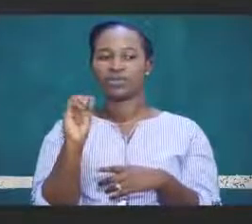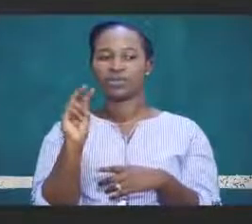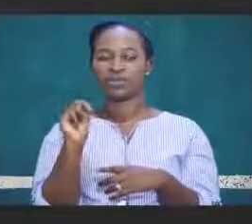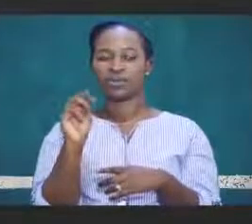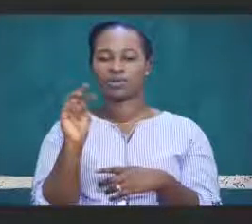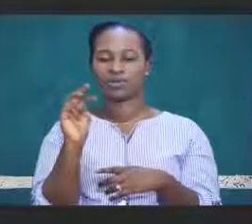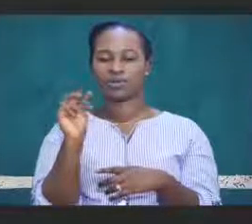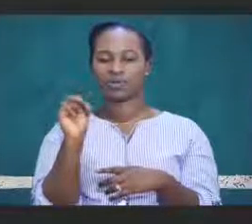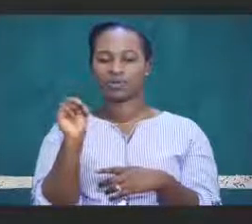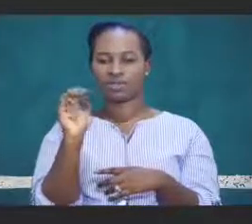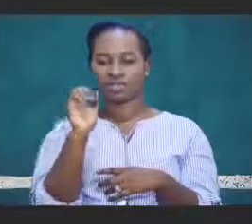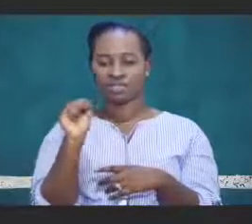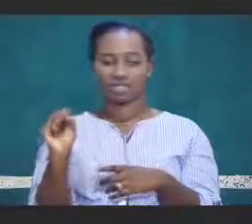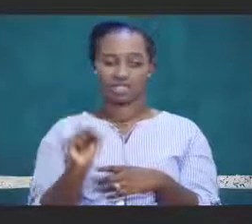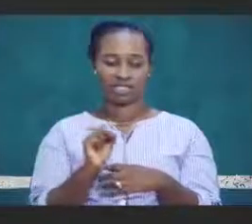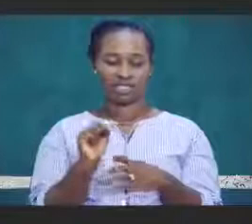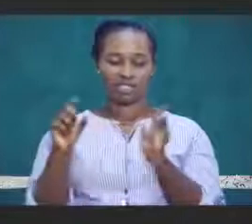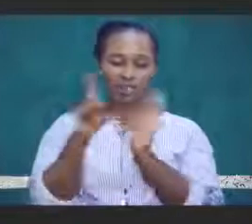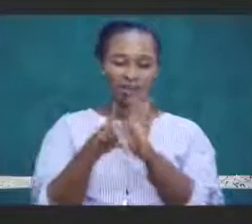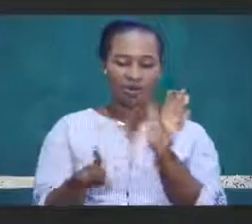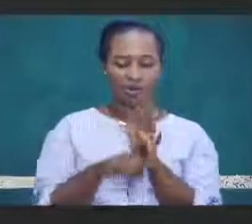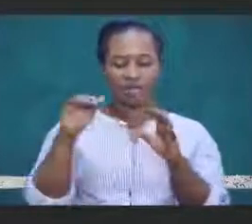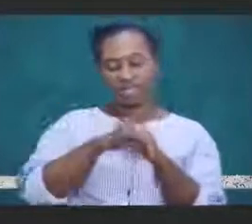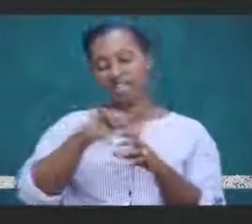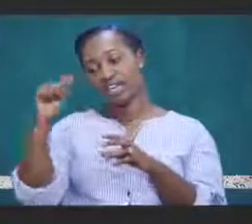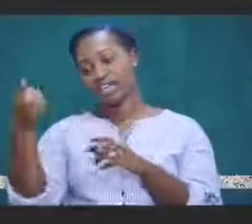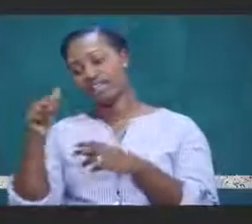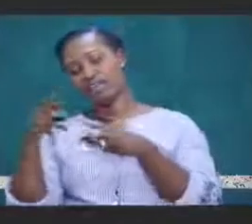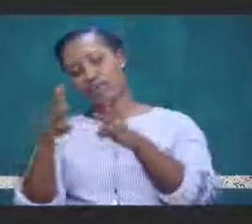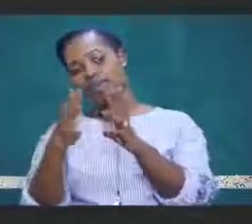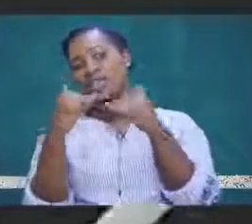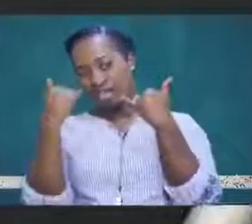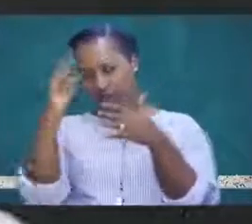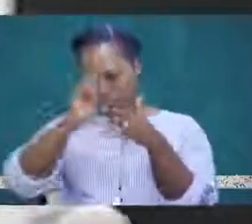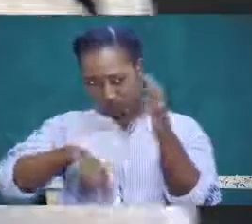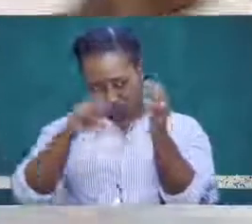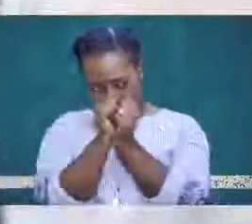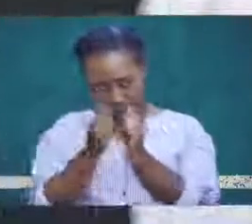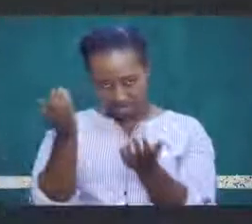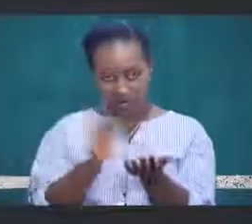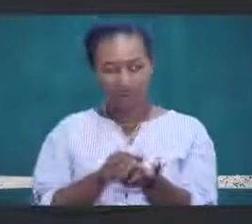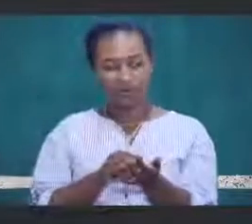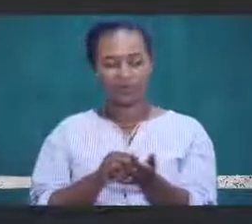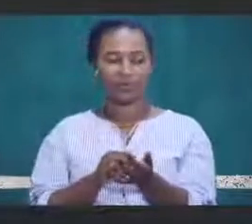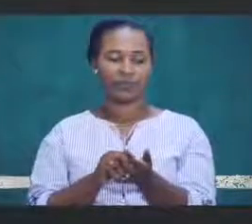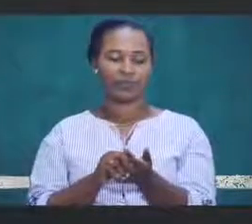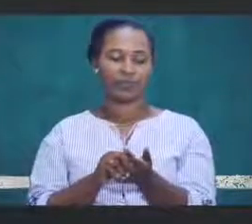another way. And the other way is, let's read that together also. Okay? The